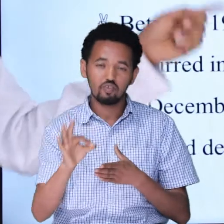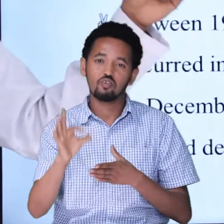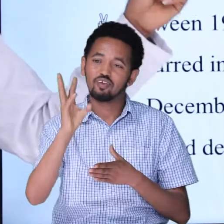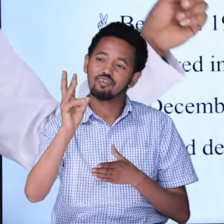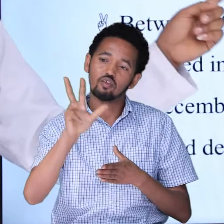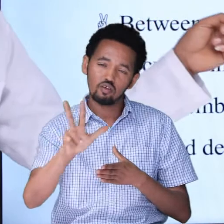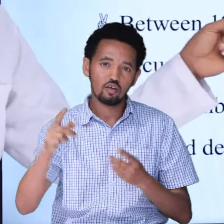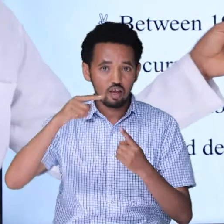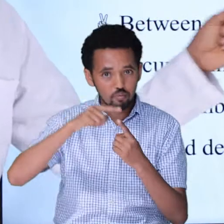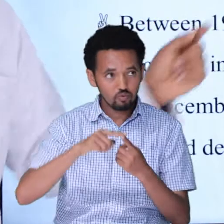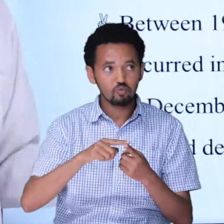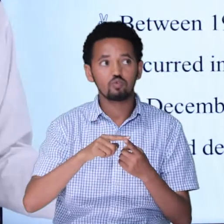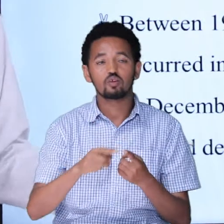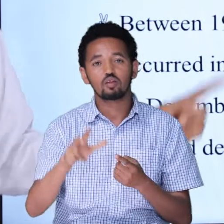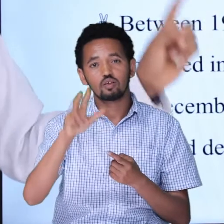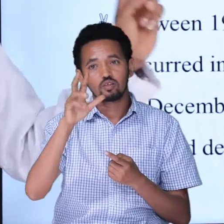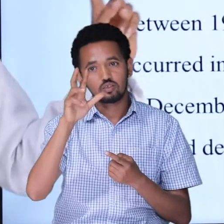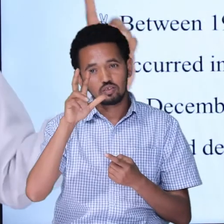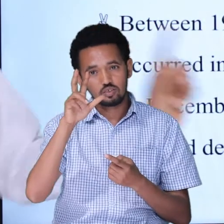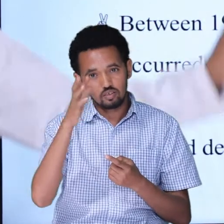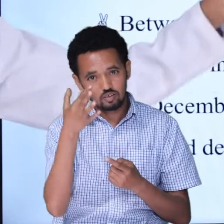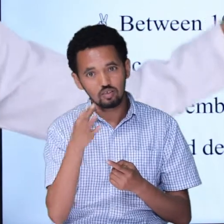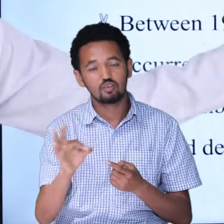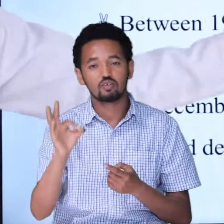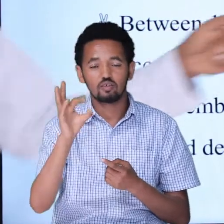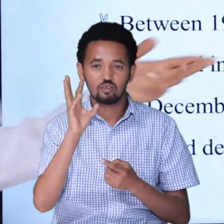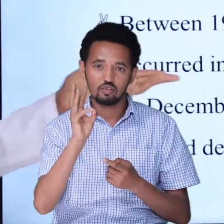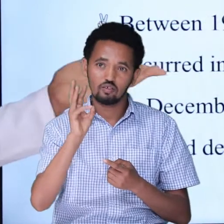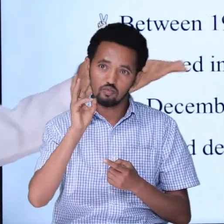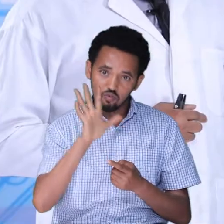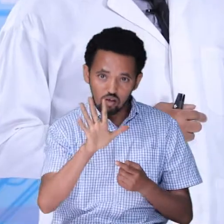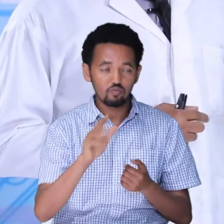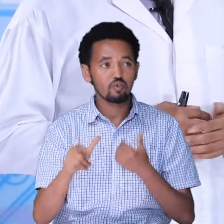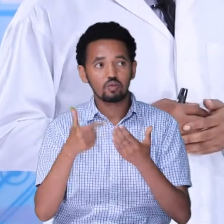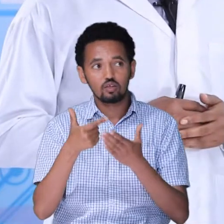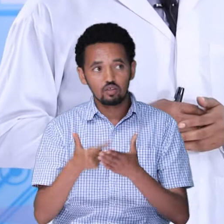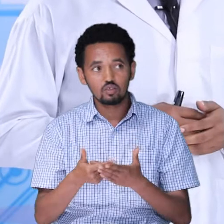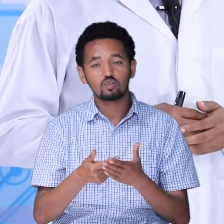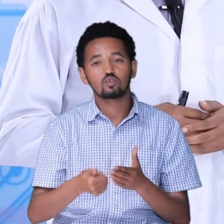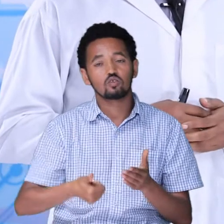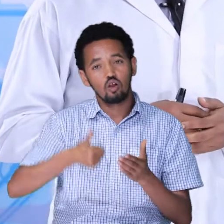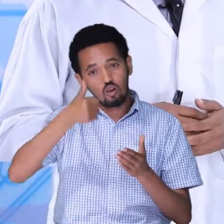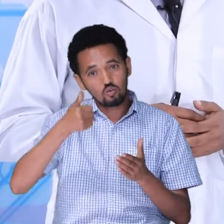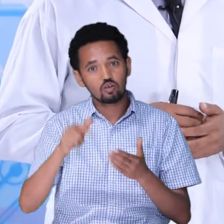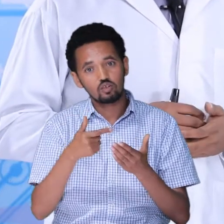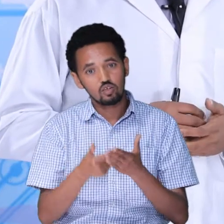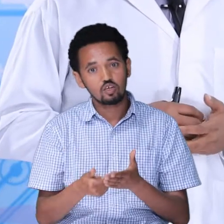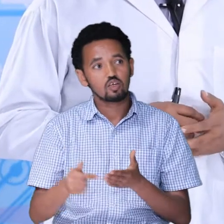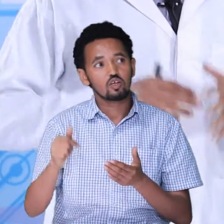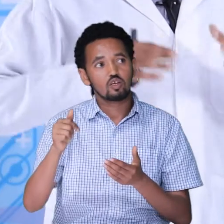1963 up to 1965, 5 violent change of government occurred in Dahomey. Dahomey